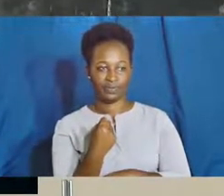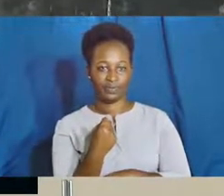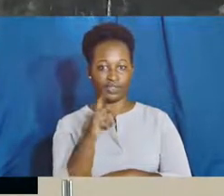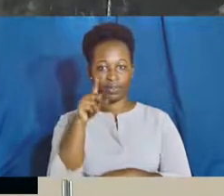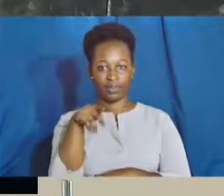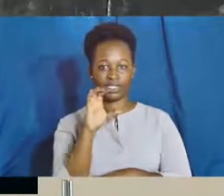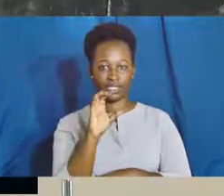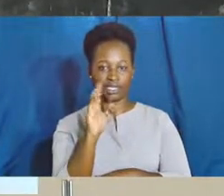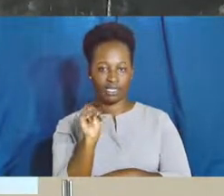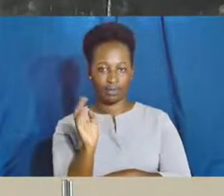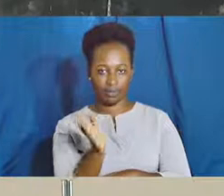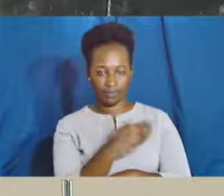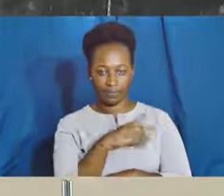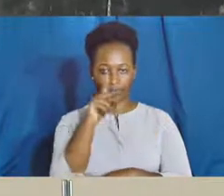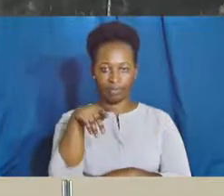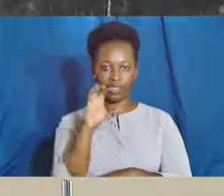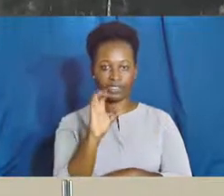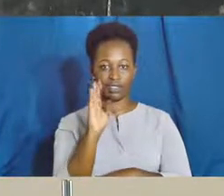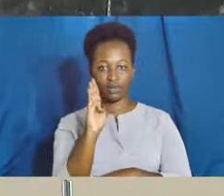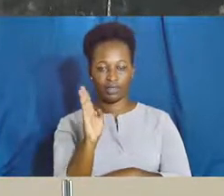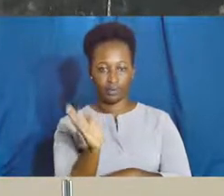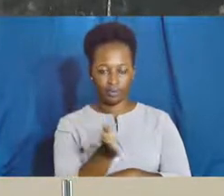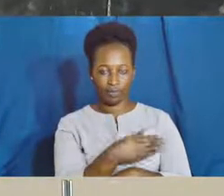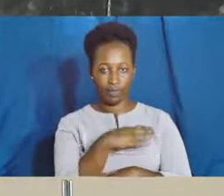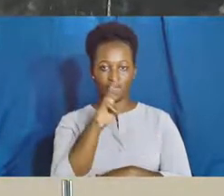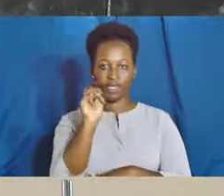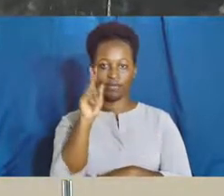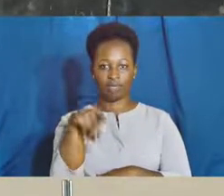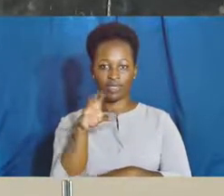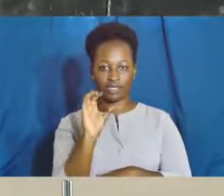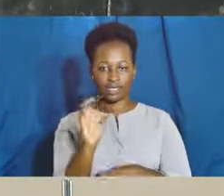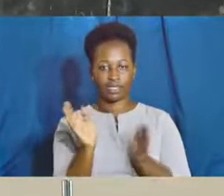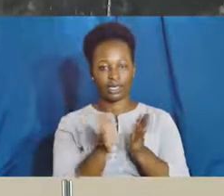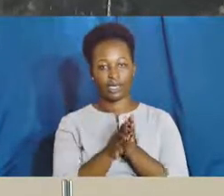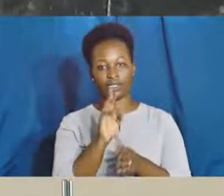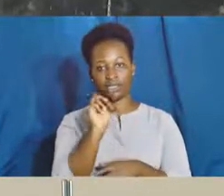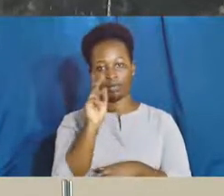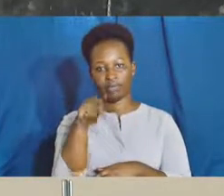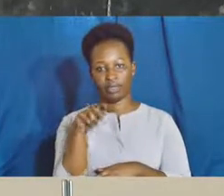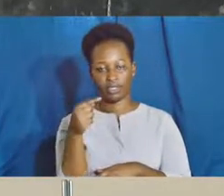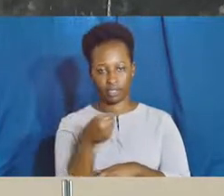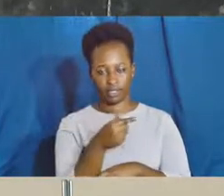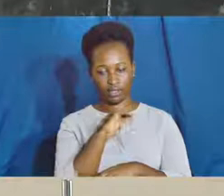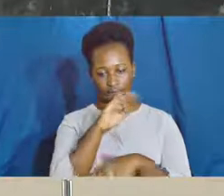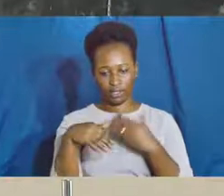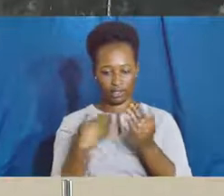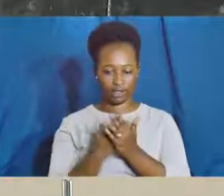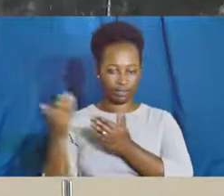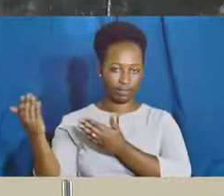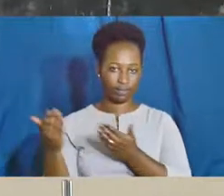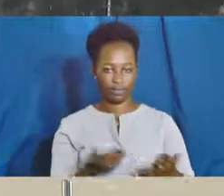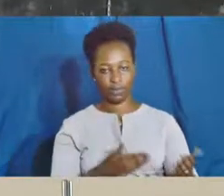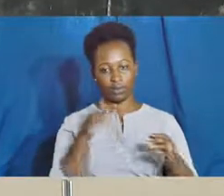PCM, PCB, MPC, and MPG. You are most welcome into